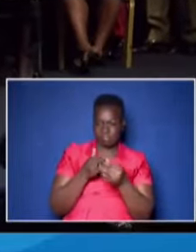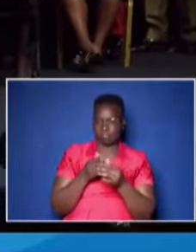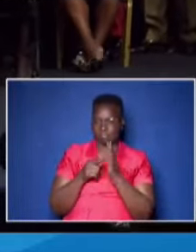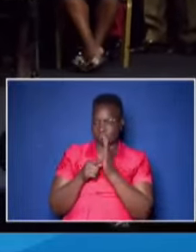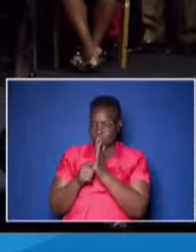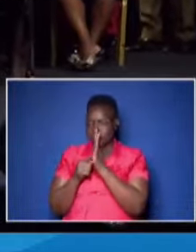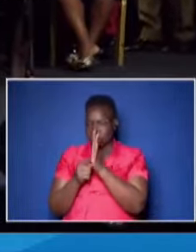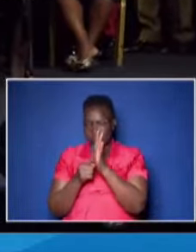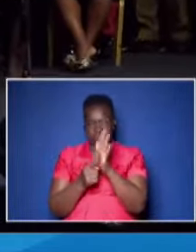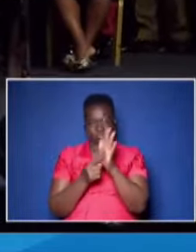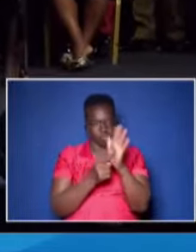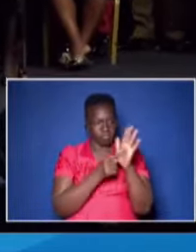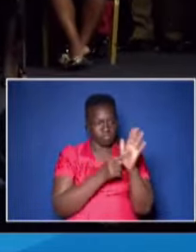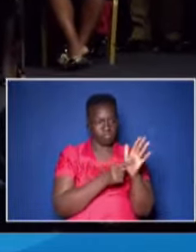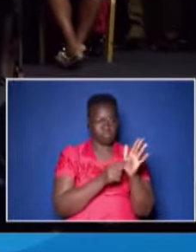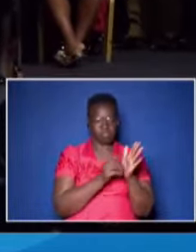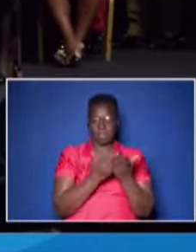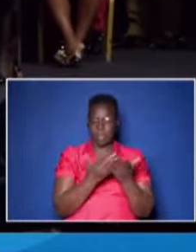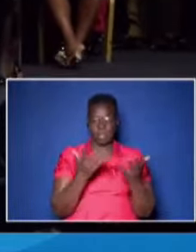very